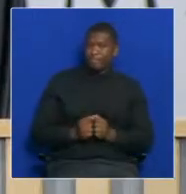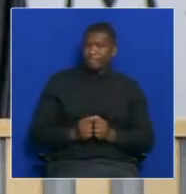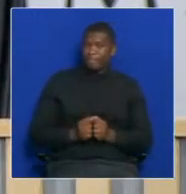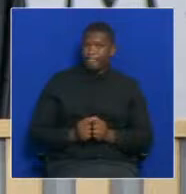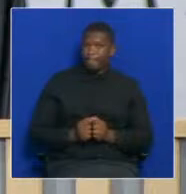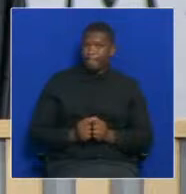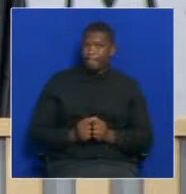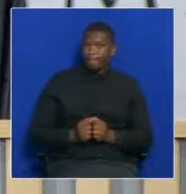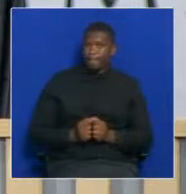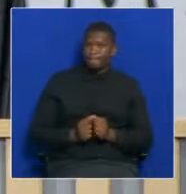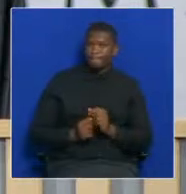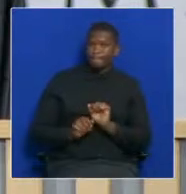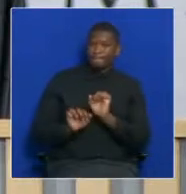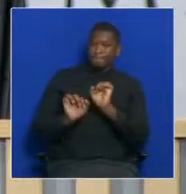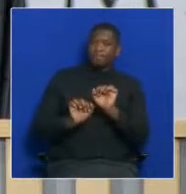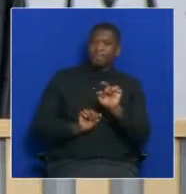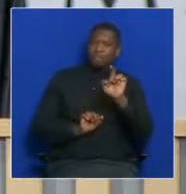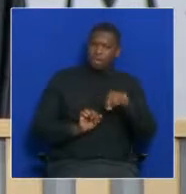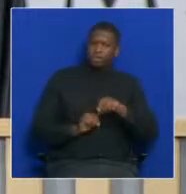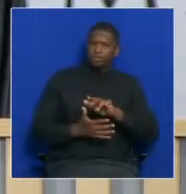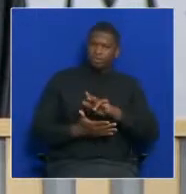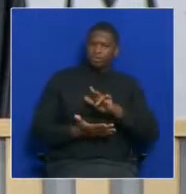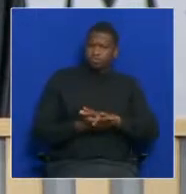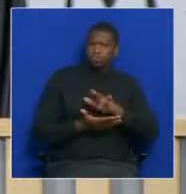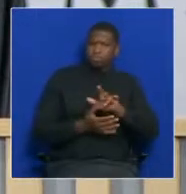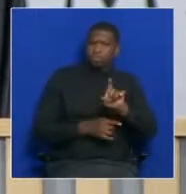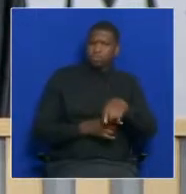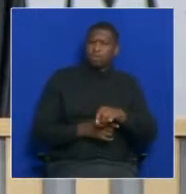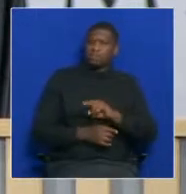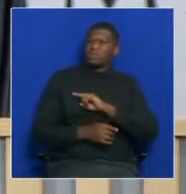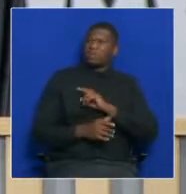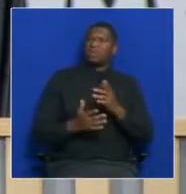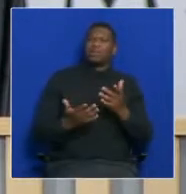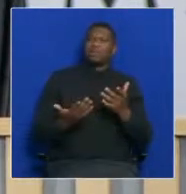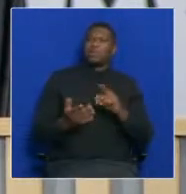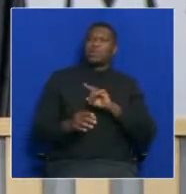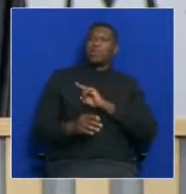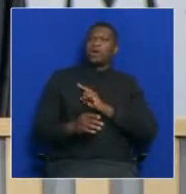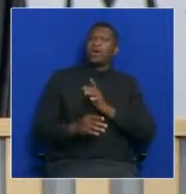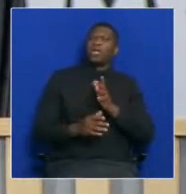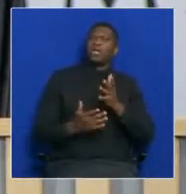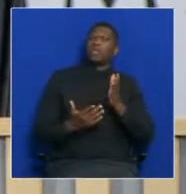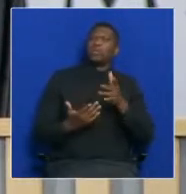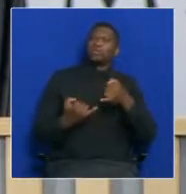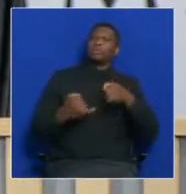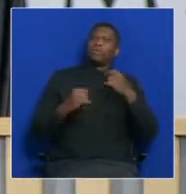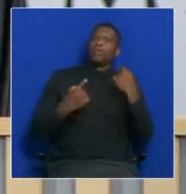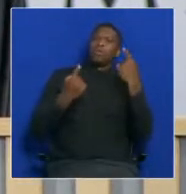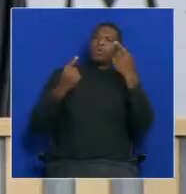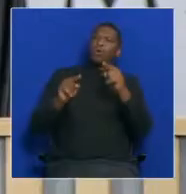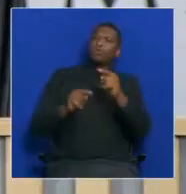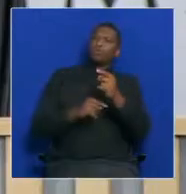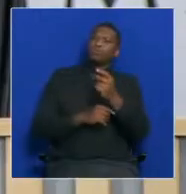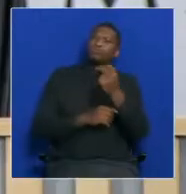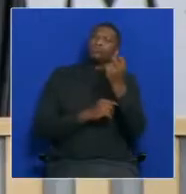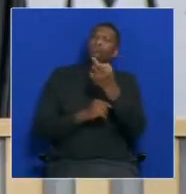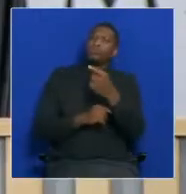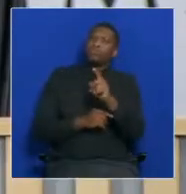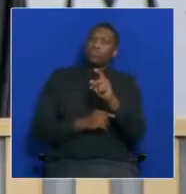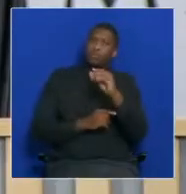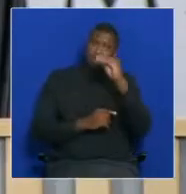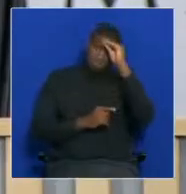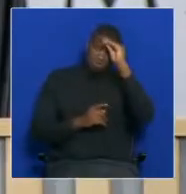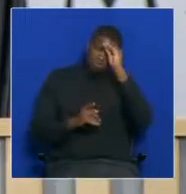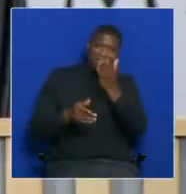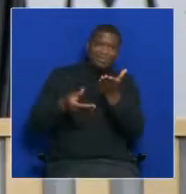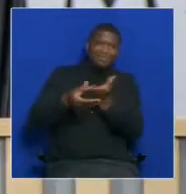it must be authorized, because otherwise why would you go and look for the dockets without an authorization? But